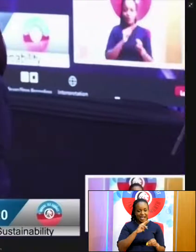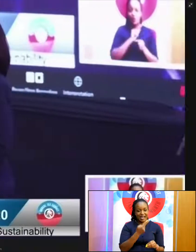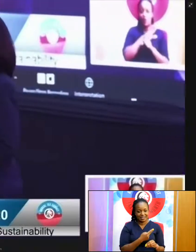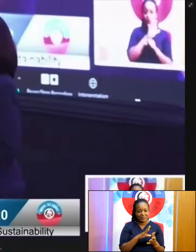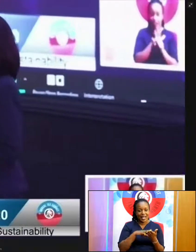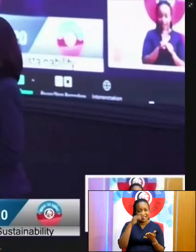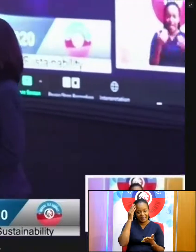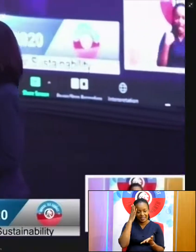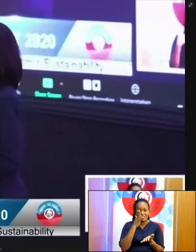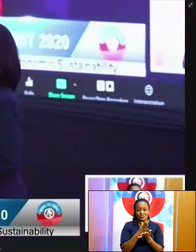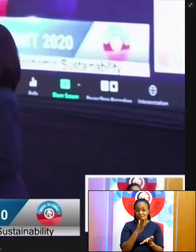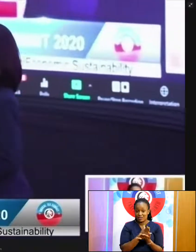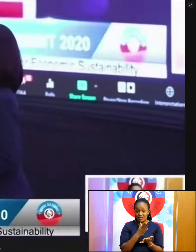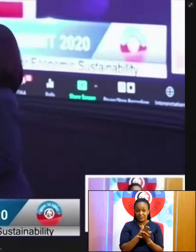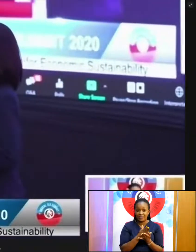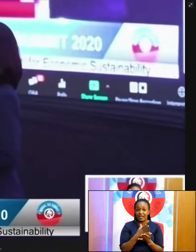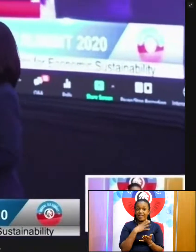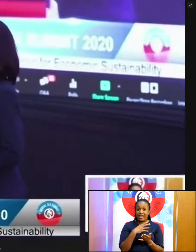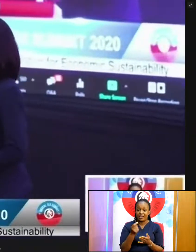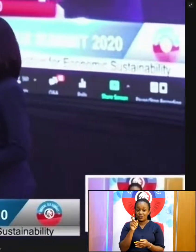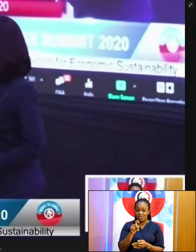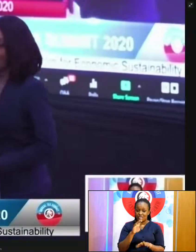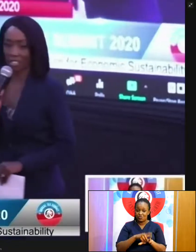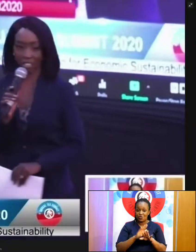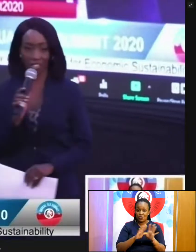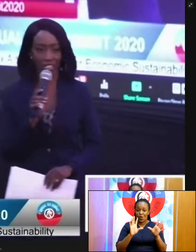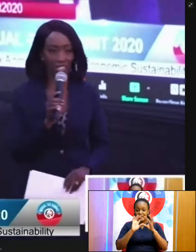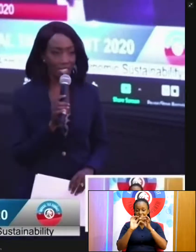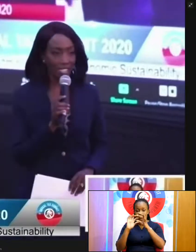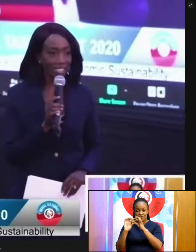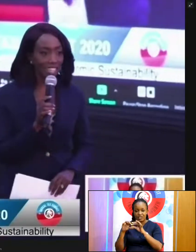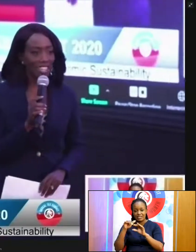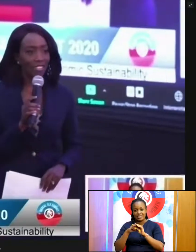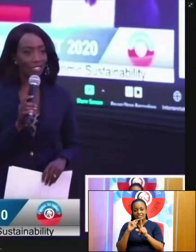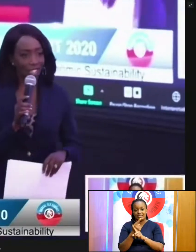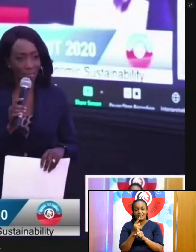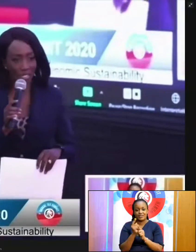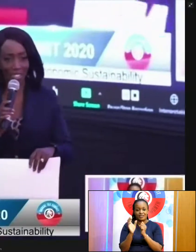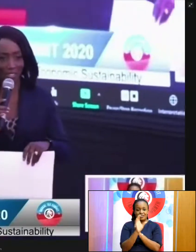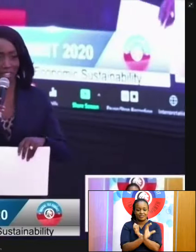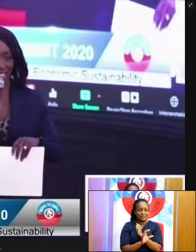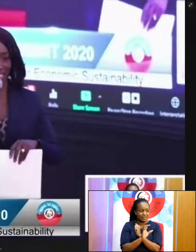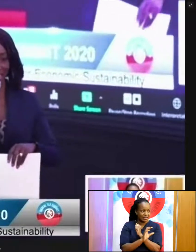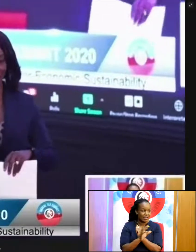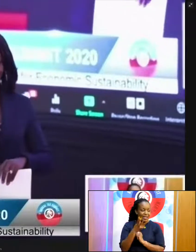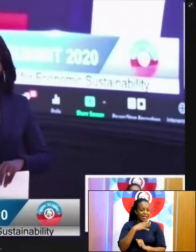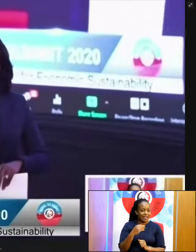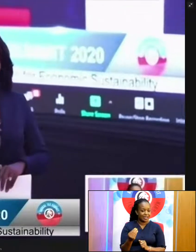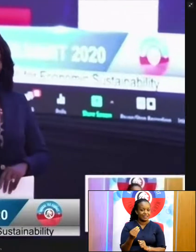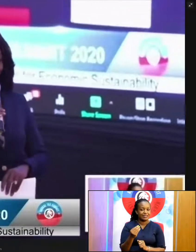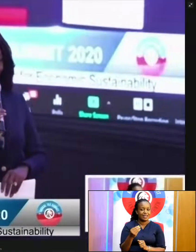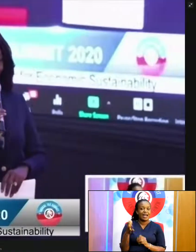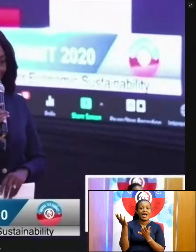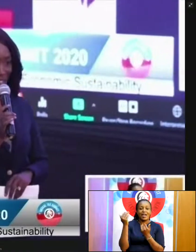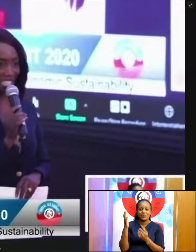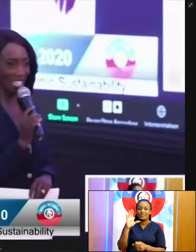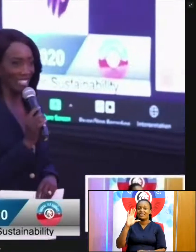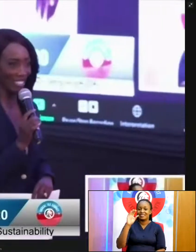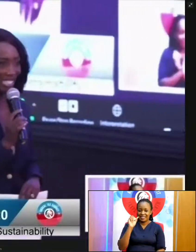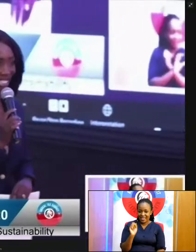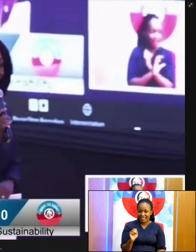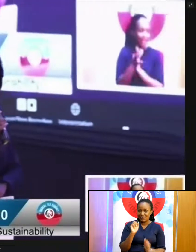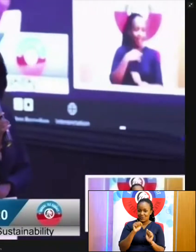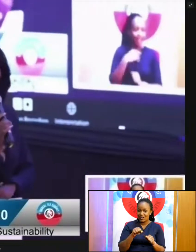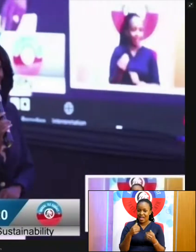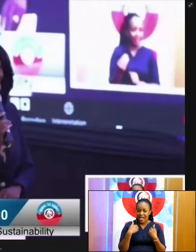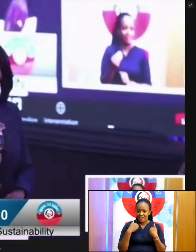is a testament to the connections across the continent. In fact, the Minister of ICT, the Cabinet Secretary, should have been here to just see